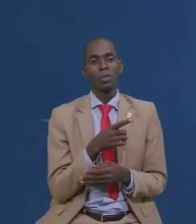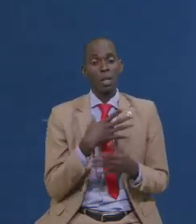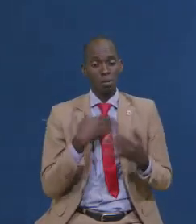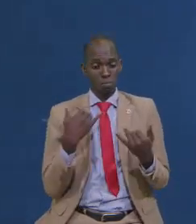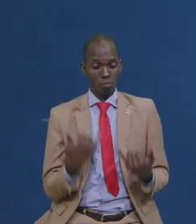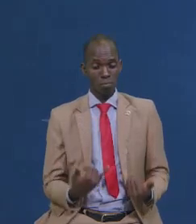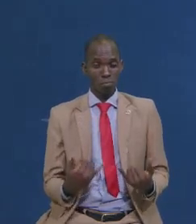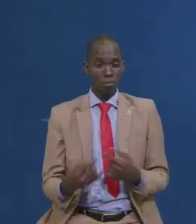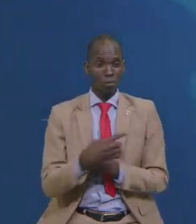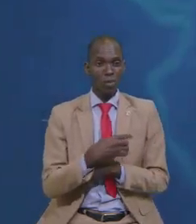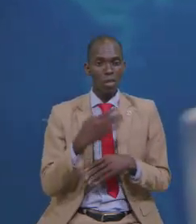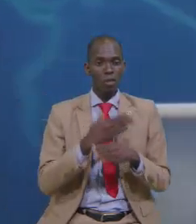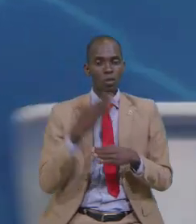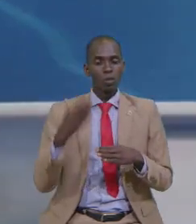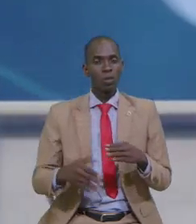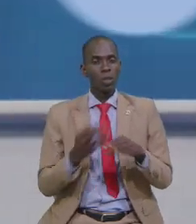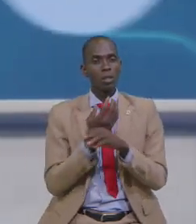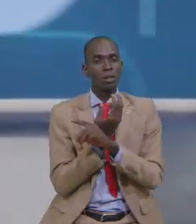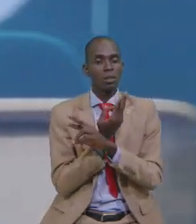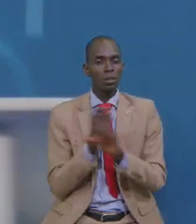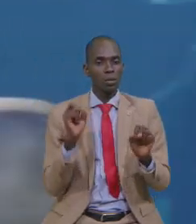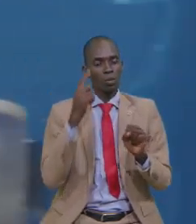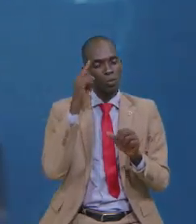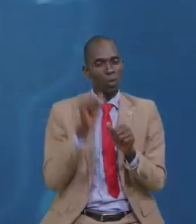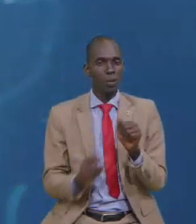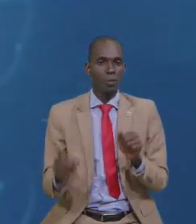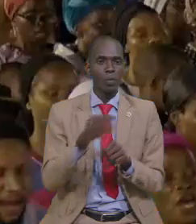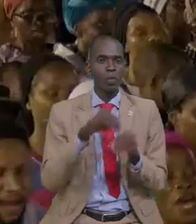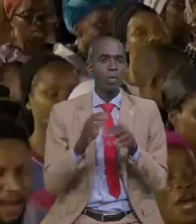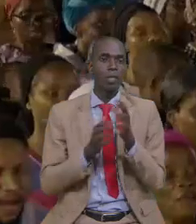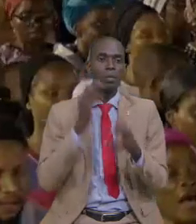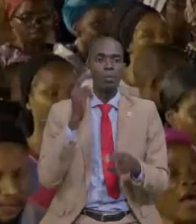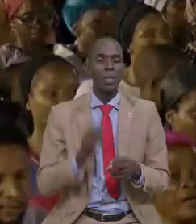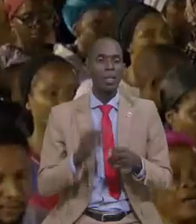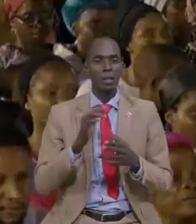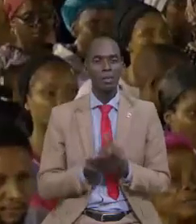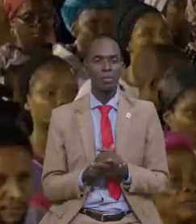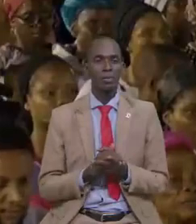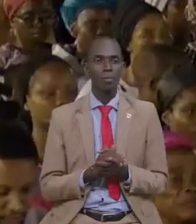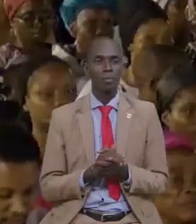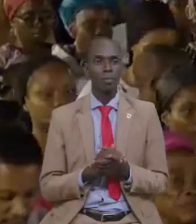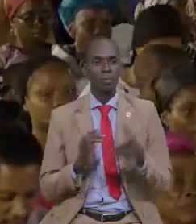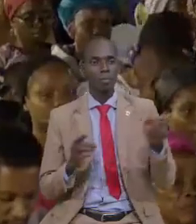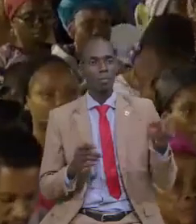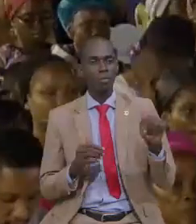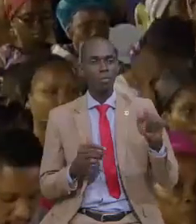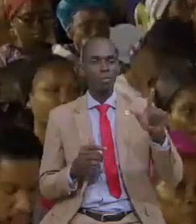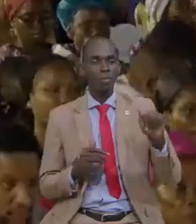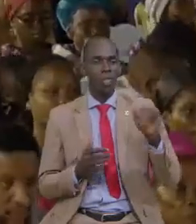total redemption for everyone in Jesus' name. Galatians chapter